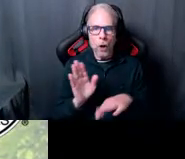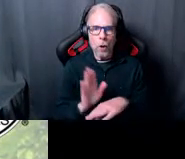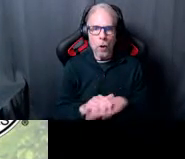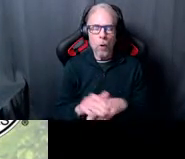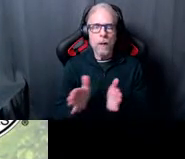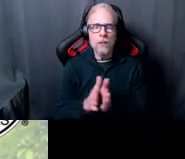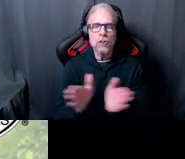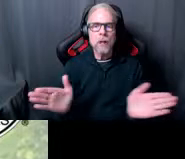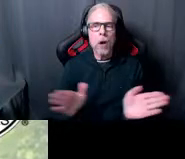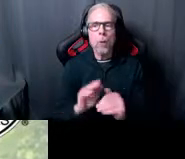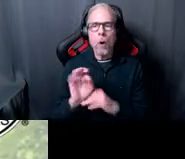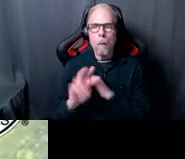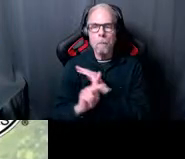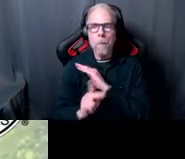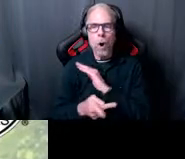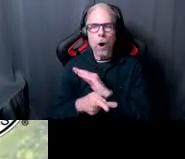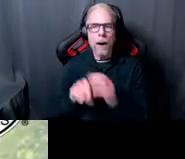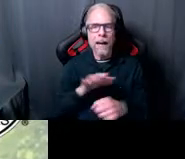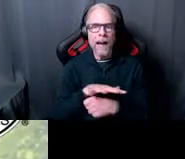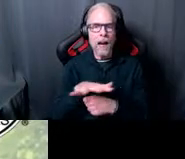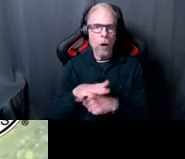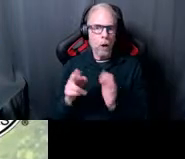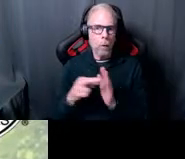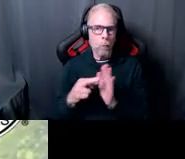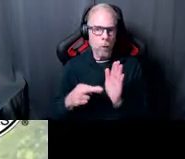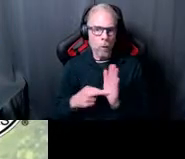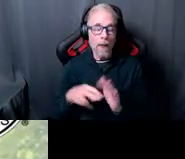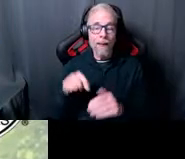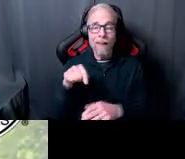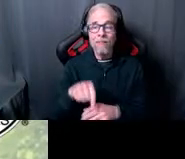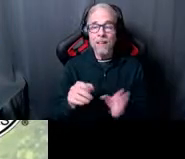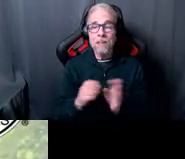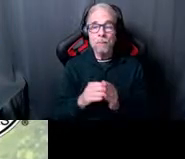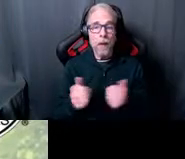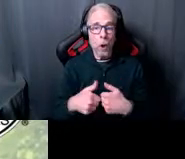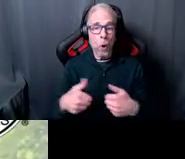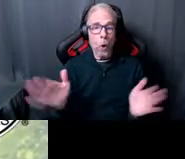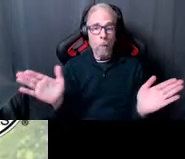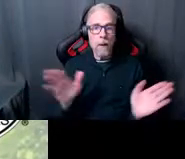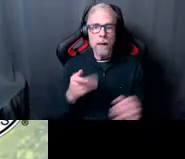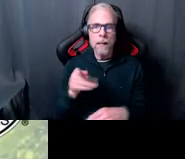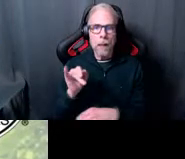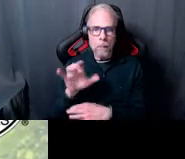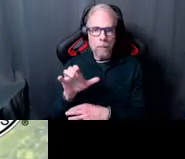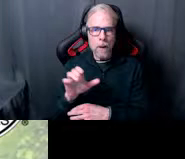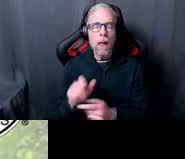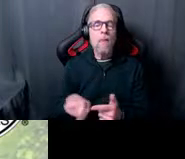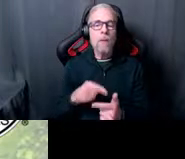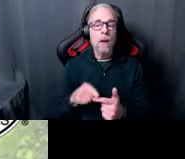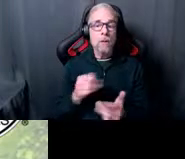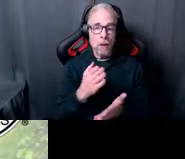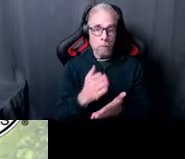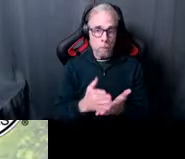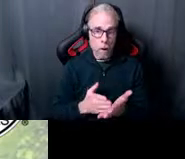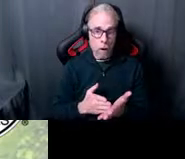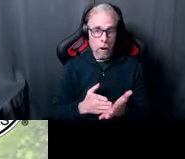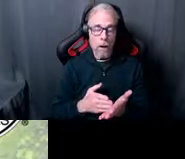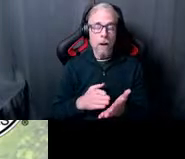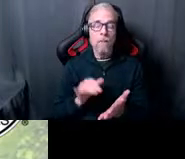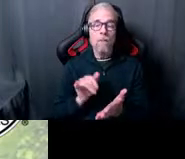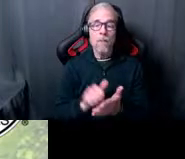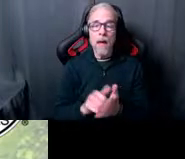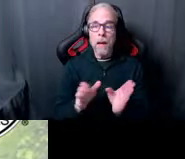area rules. This meeting is open to the public, and there is a portion of where I